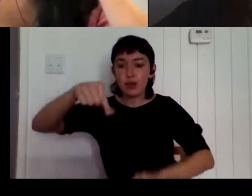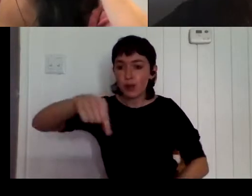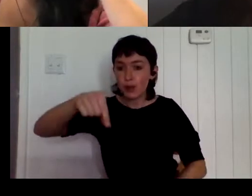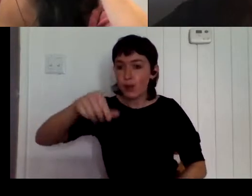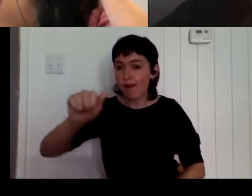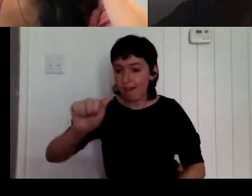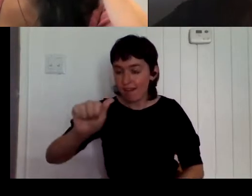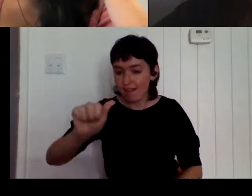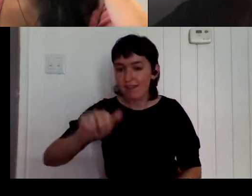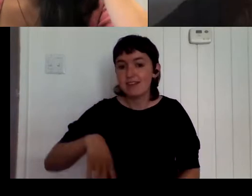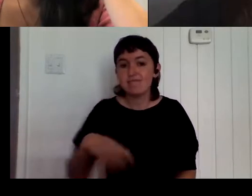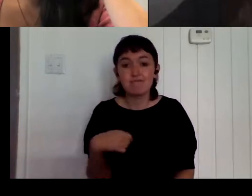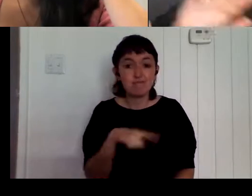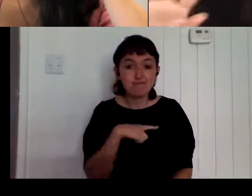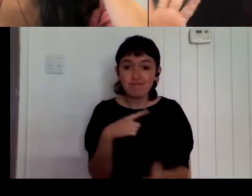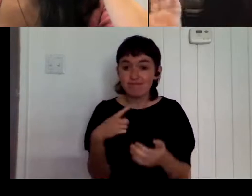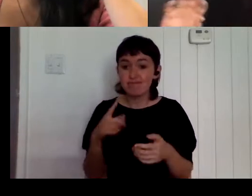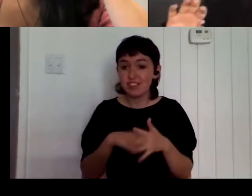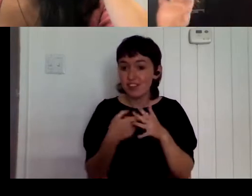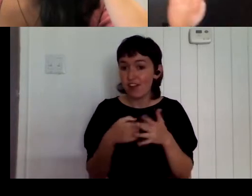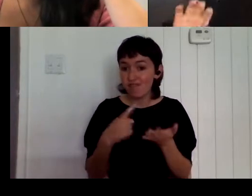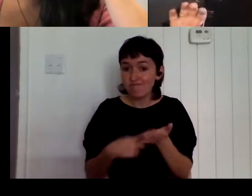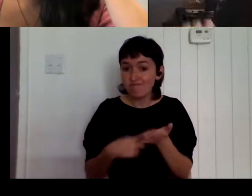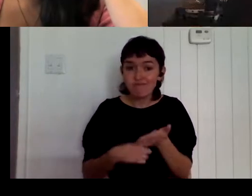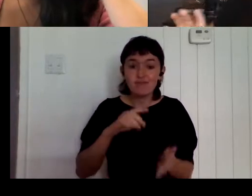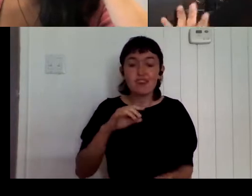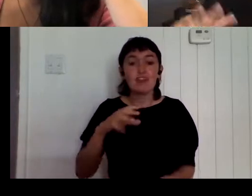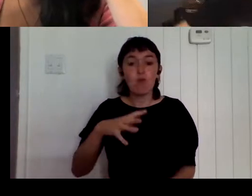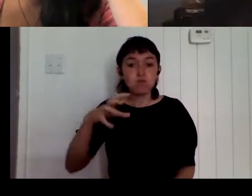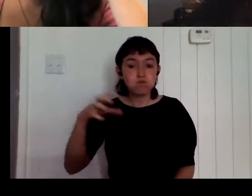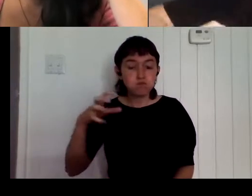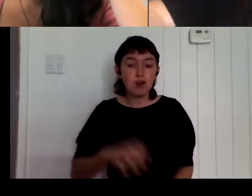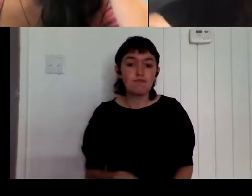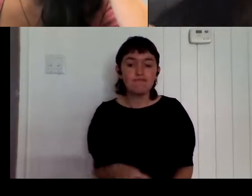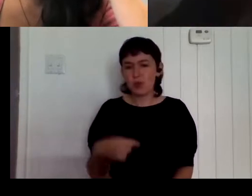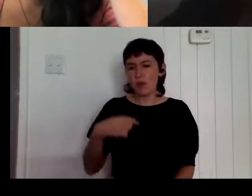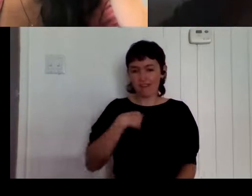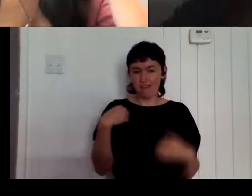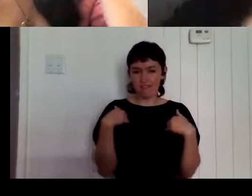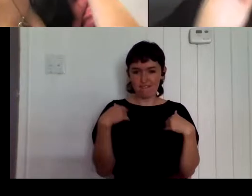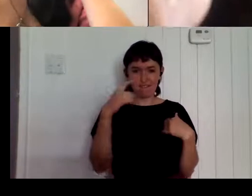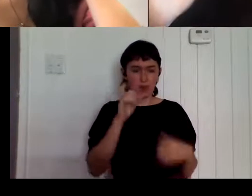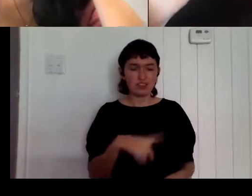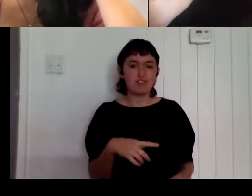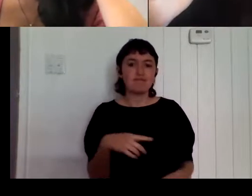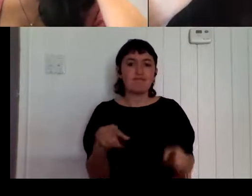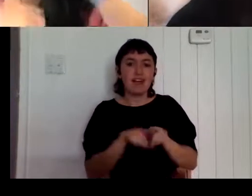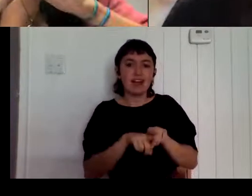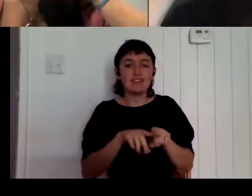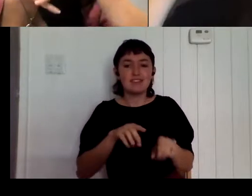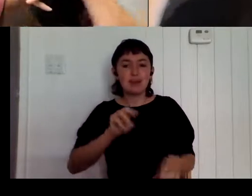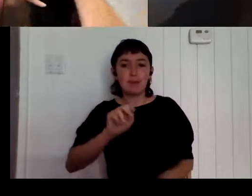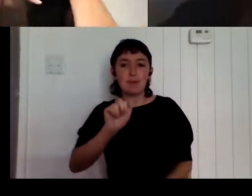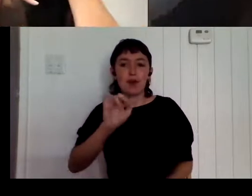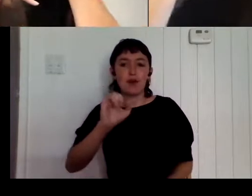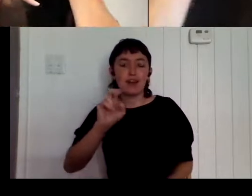talking jellyfish. So, I have a question from my own personal experience as a marine biologist. Sometimes, I